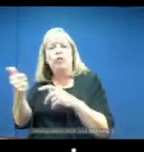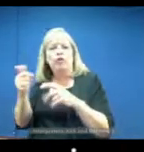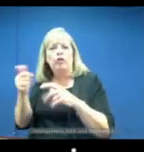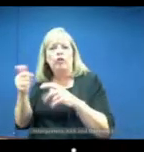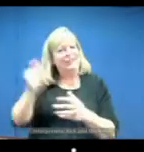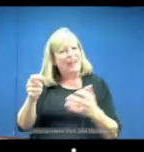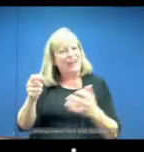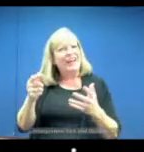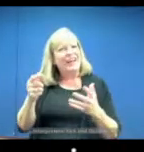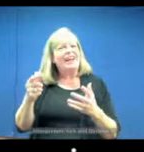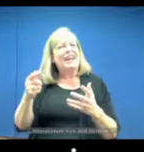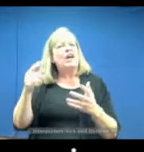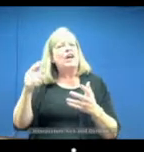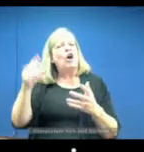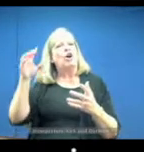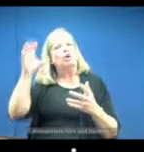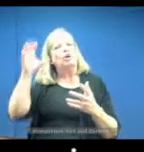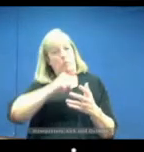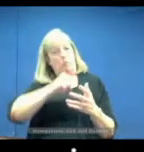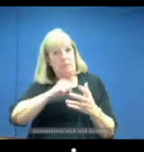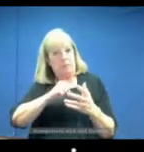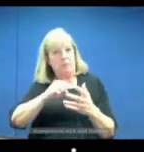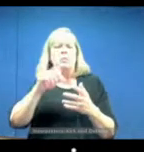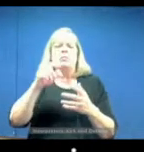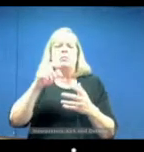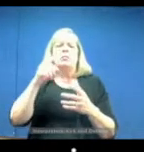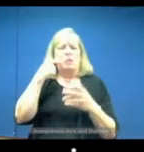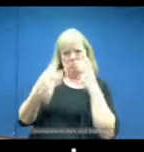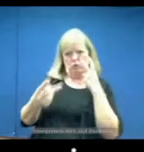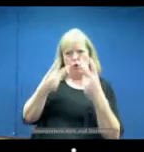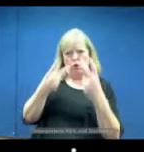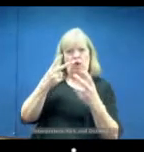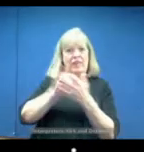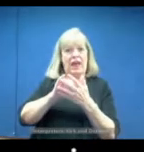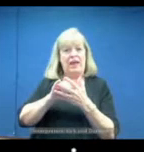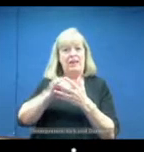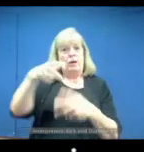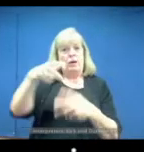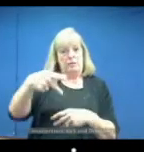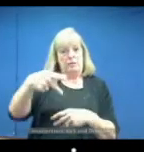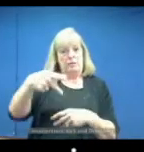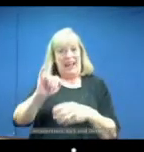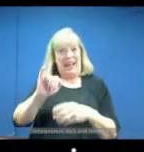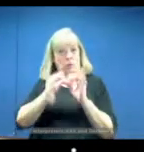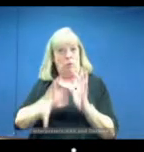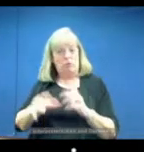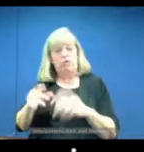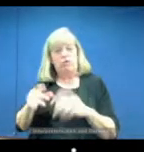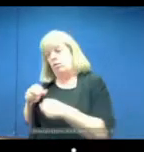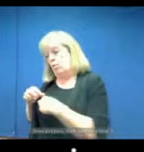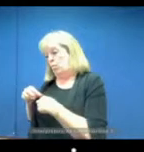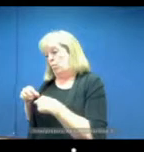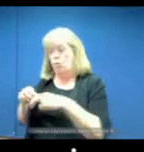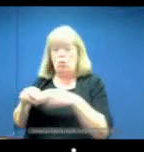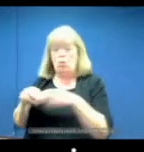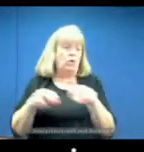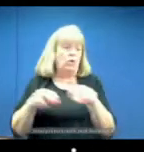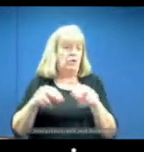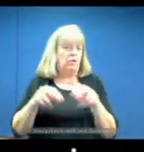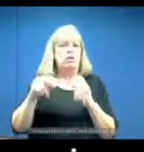He had surmised by the proceedings interpreters physically moving away from the conversation that there was a rule